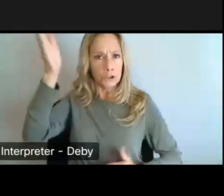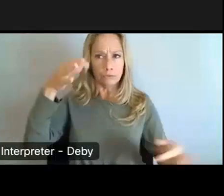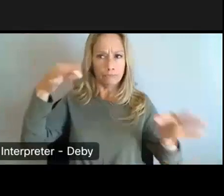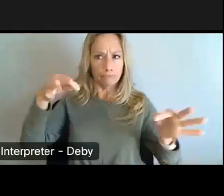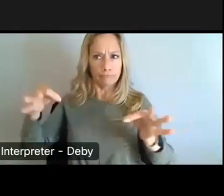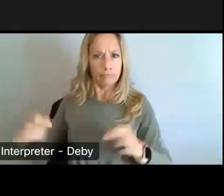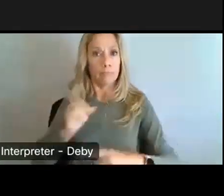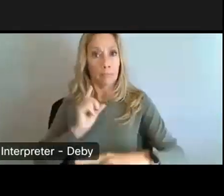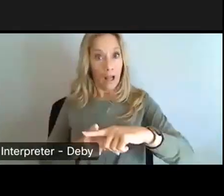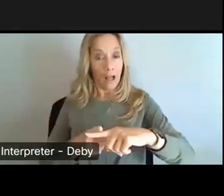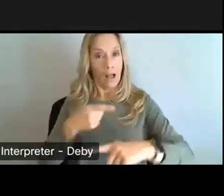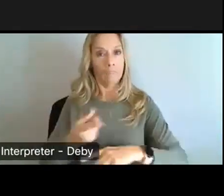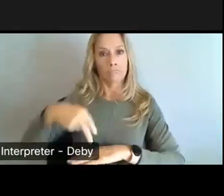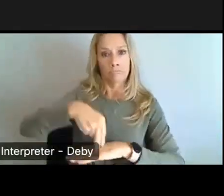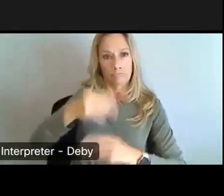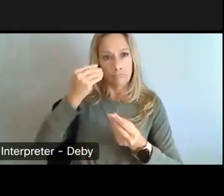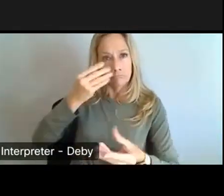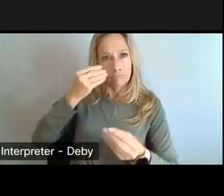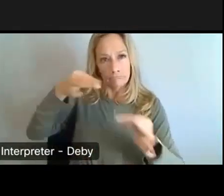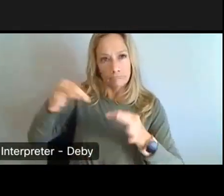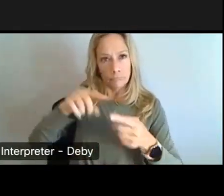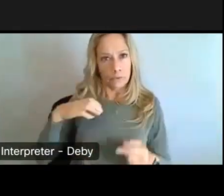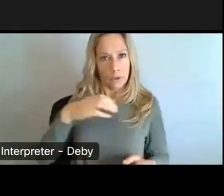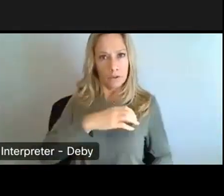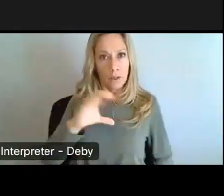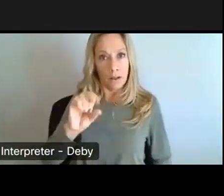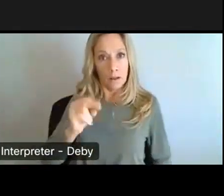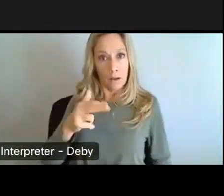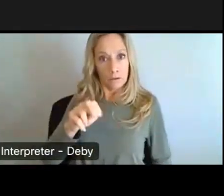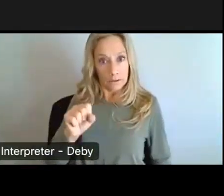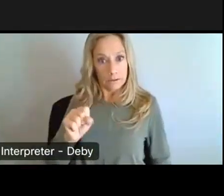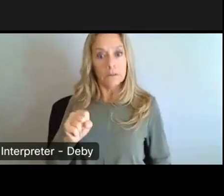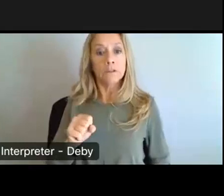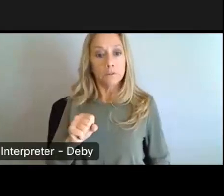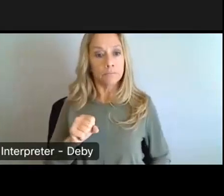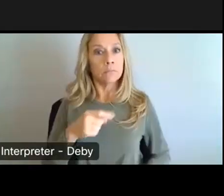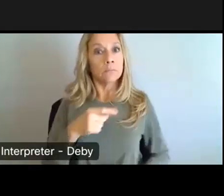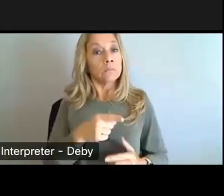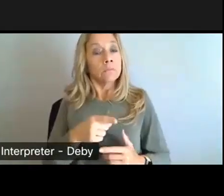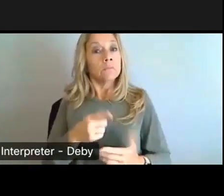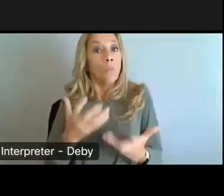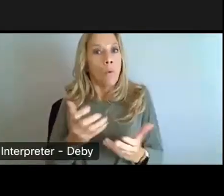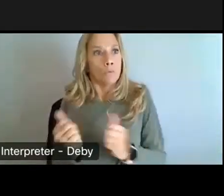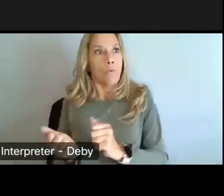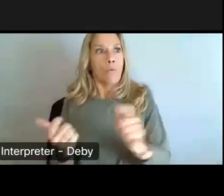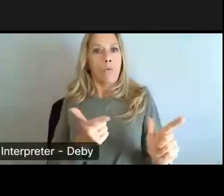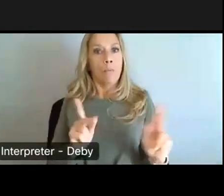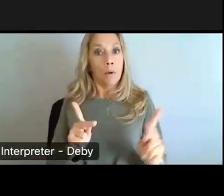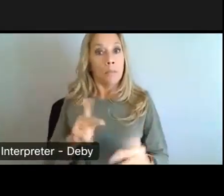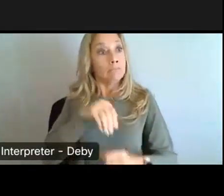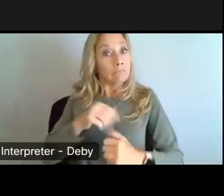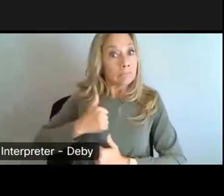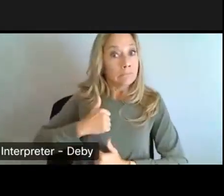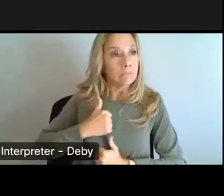veterans today. Schlitz will continue his quest until every service member comes home safely. Michael Schlitz, thank you